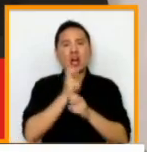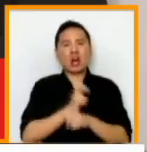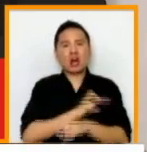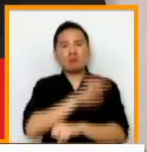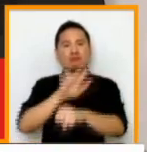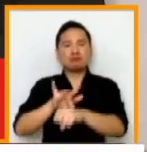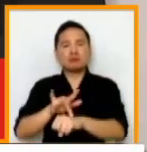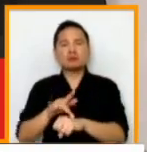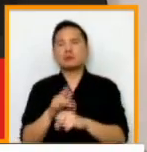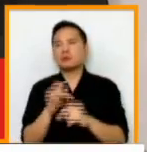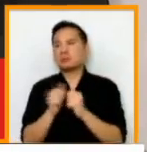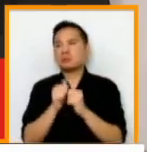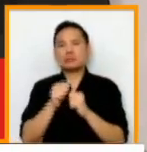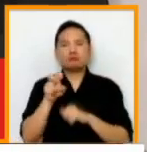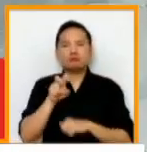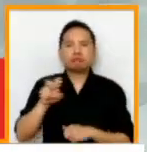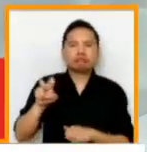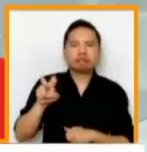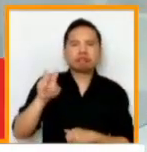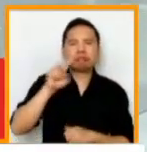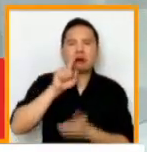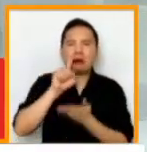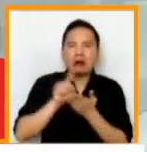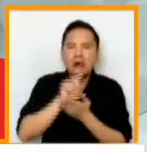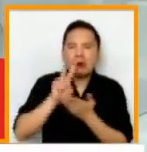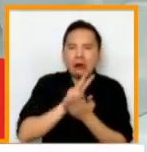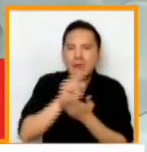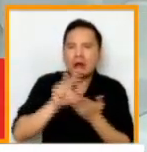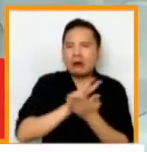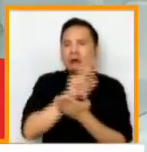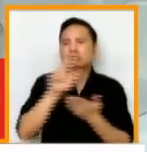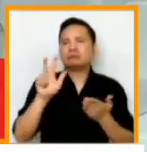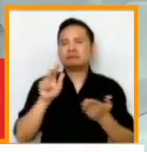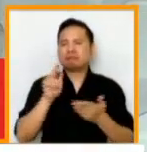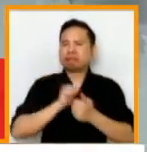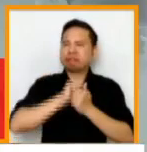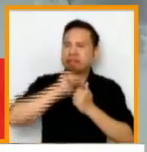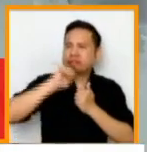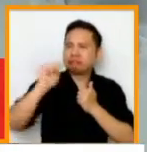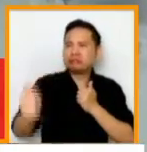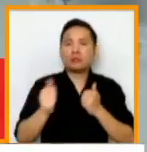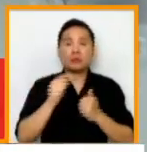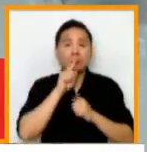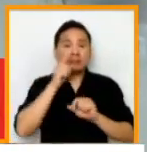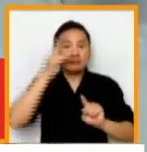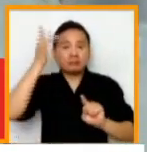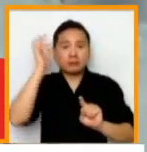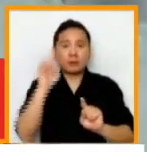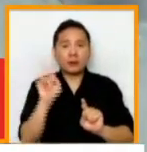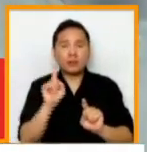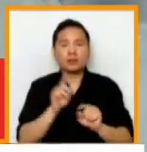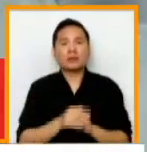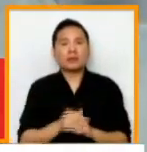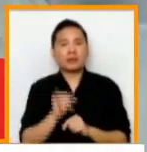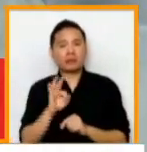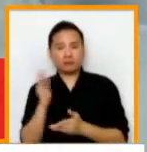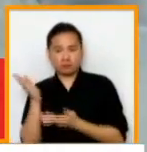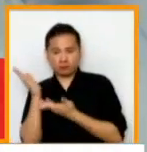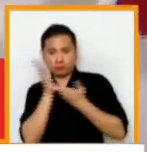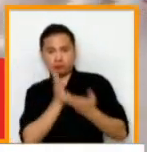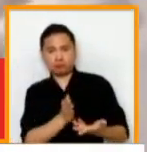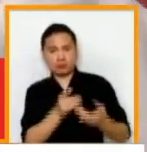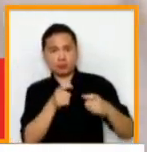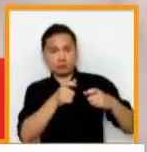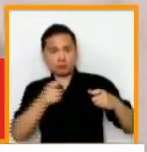travel hours going to the north. And the sensitivity of the Pfizer is that once you have delivered the